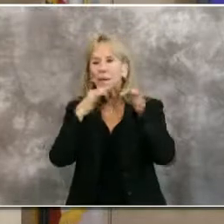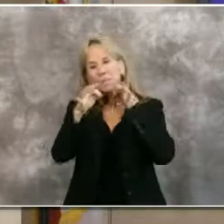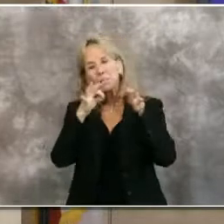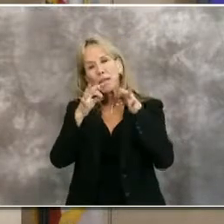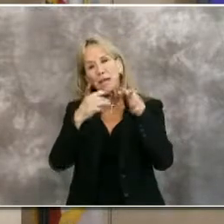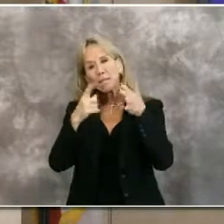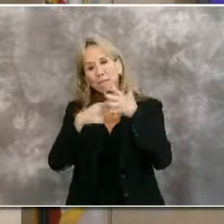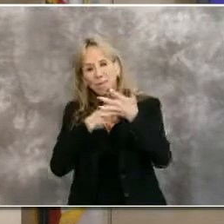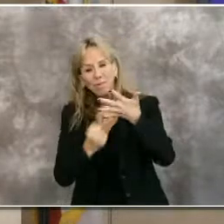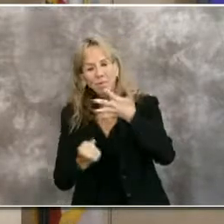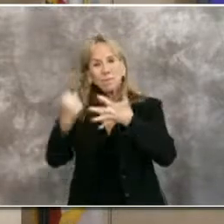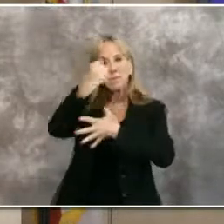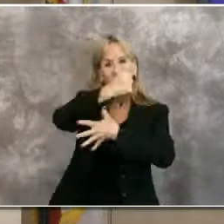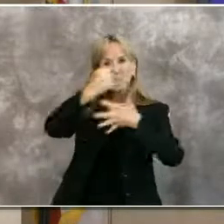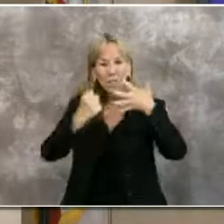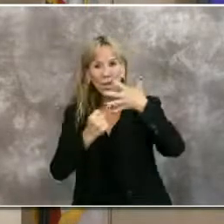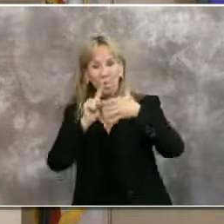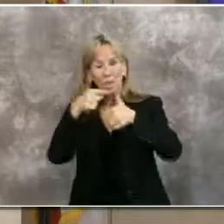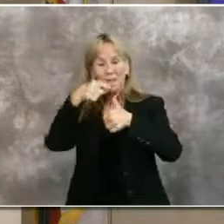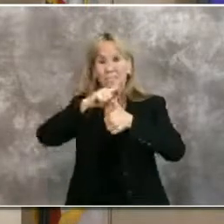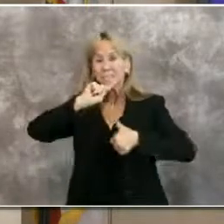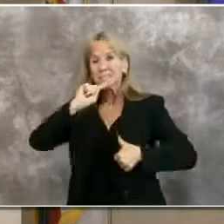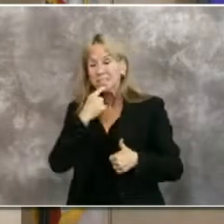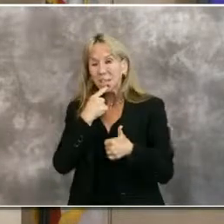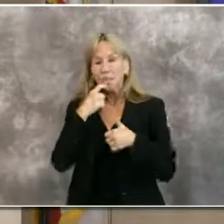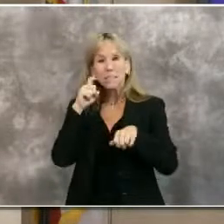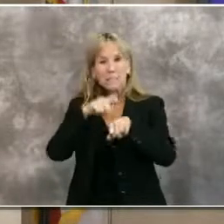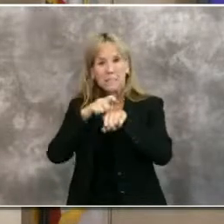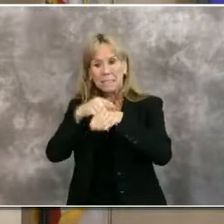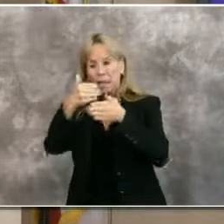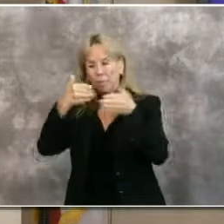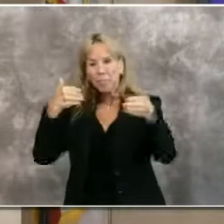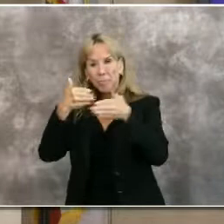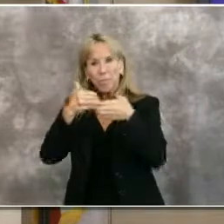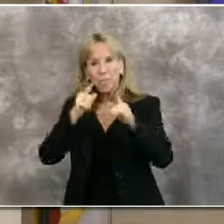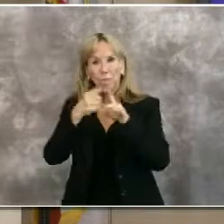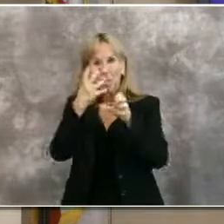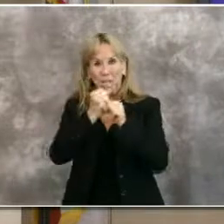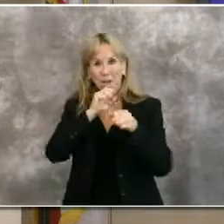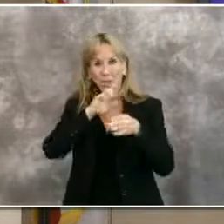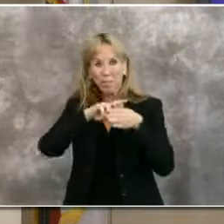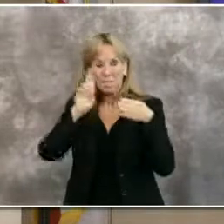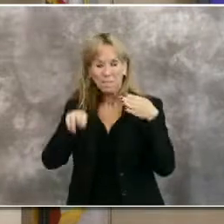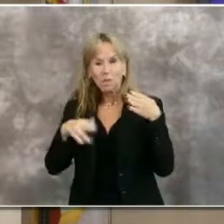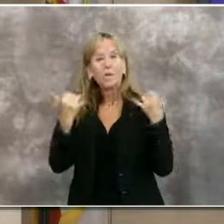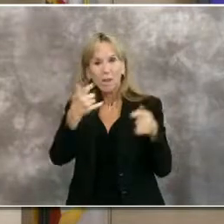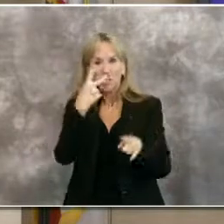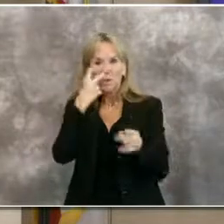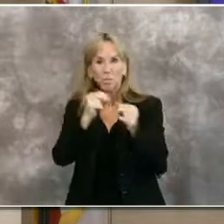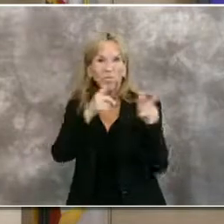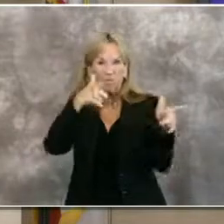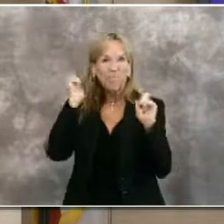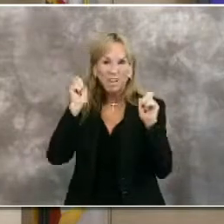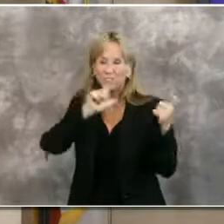have witnessed or had to deal with earlier in this pandemic is changing dramatically as we get